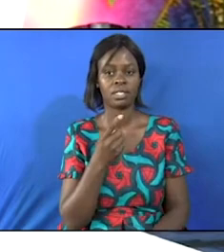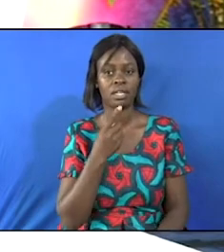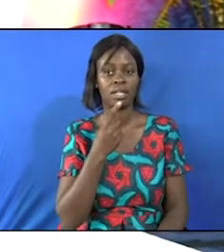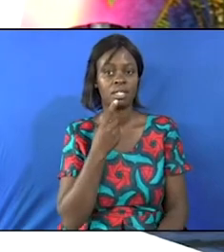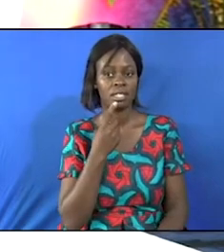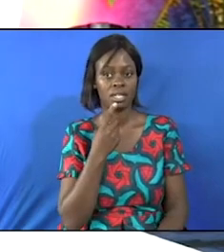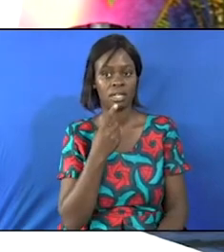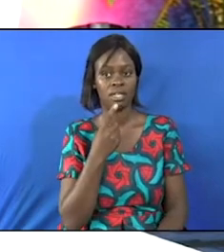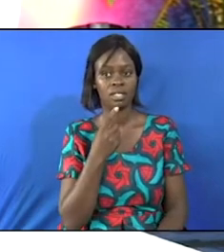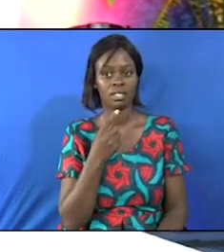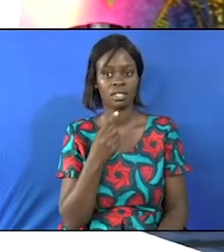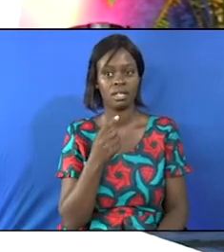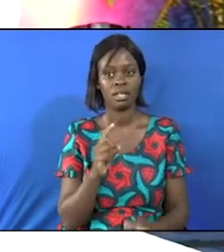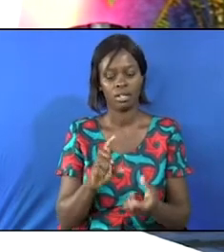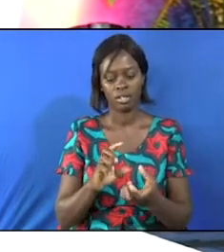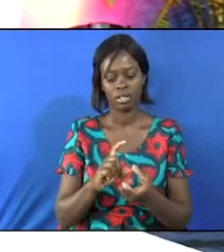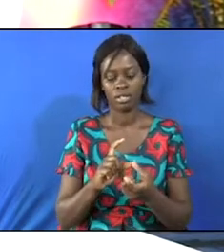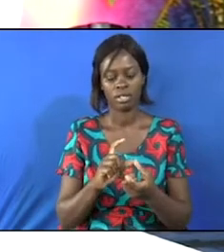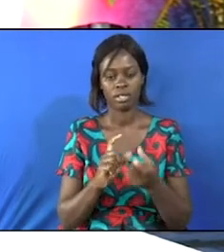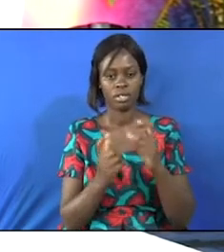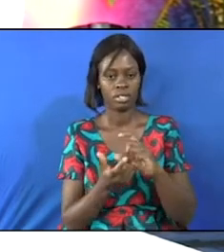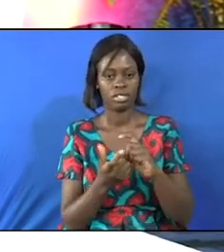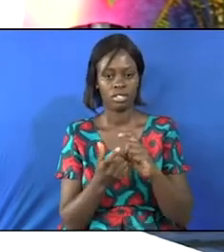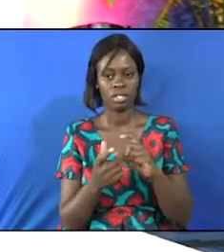interpretation of tongues,